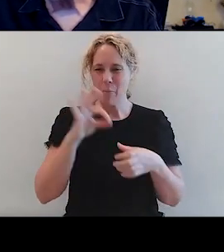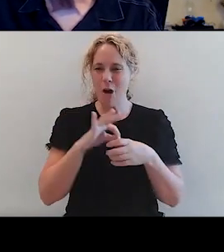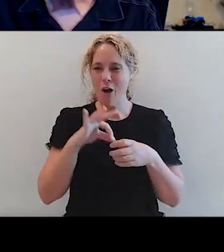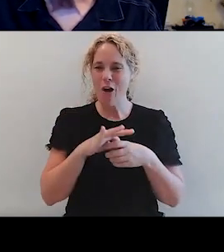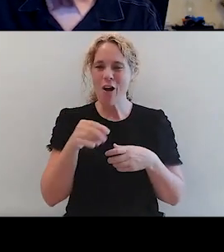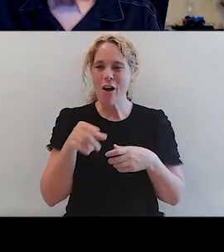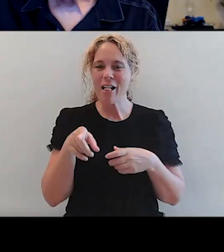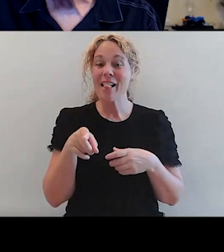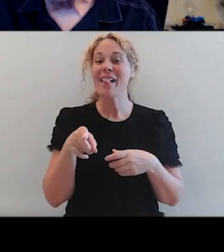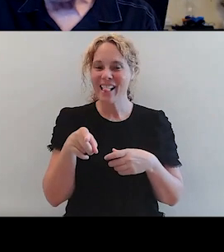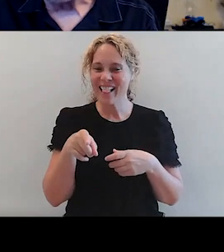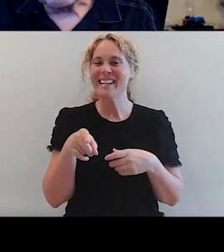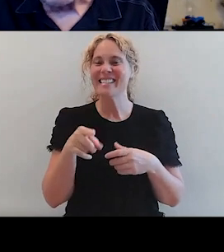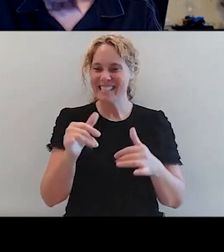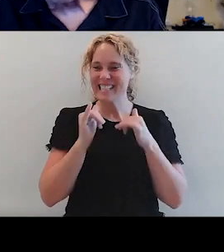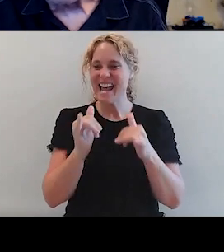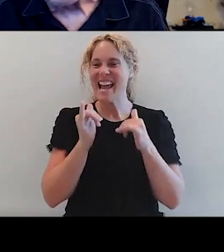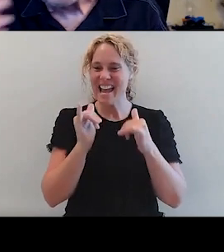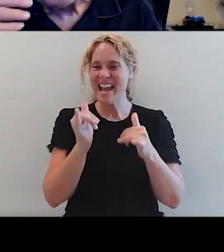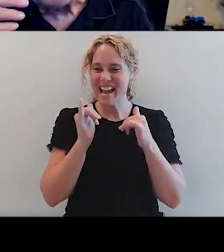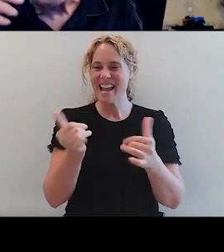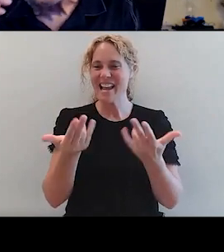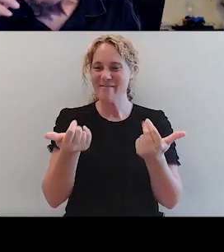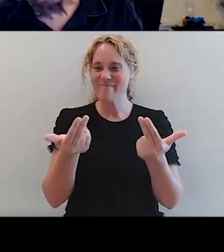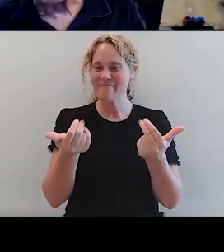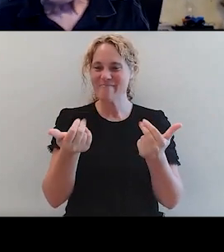Yeah, So, you're in the same place I am.